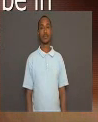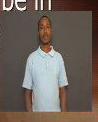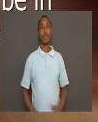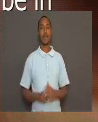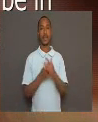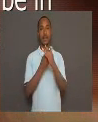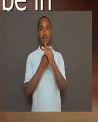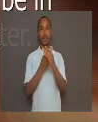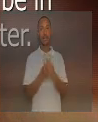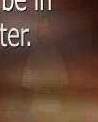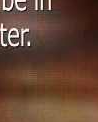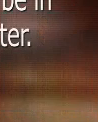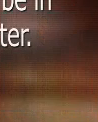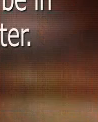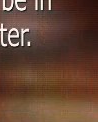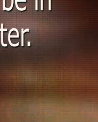Begin.